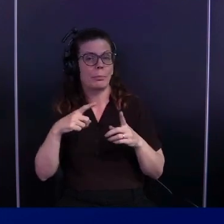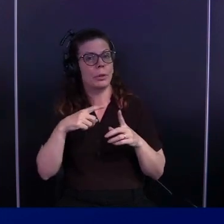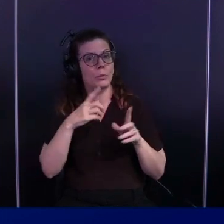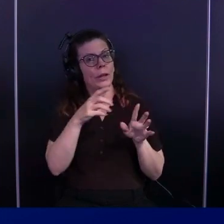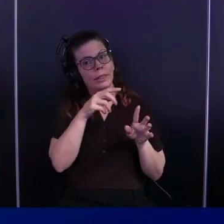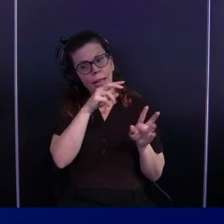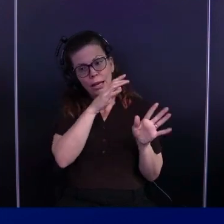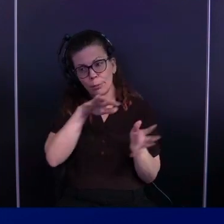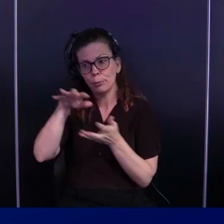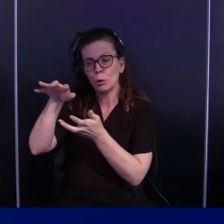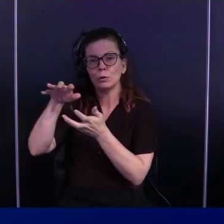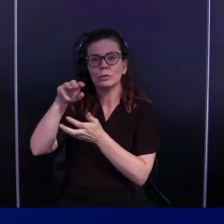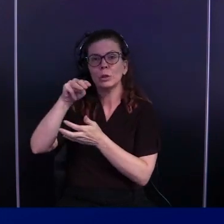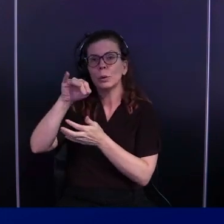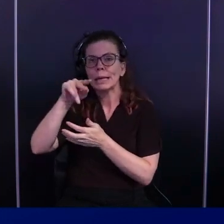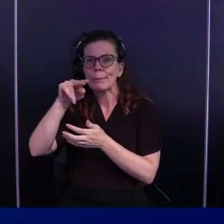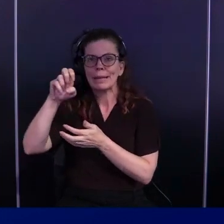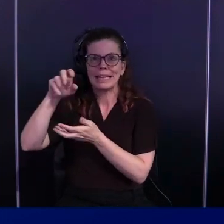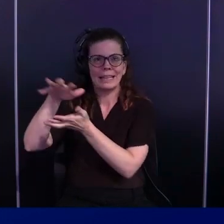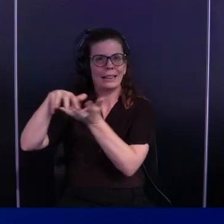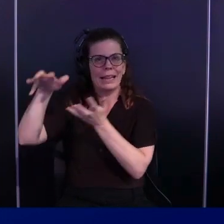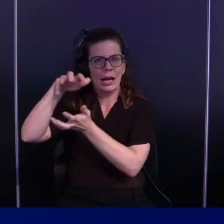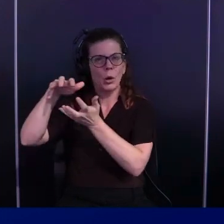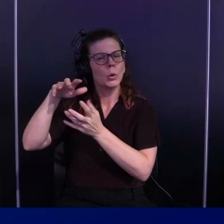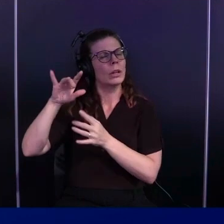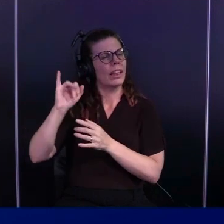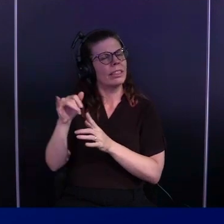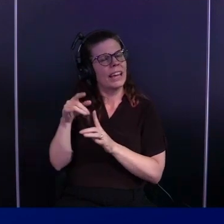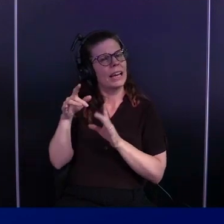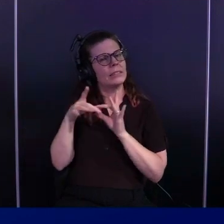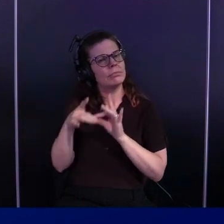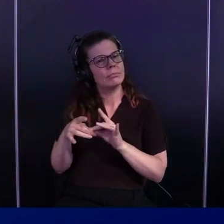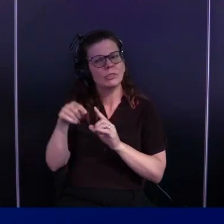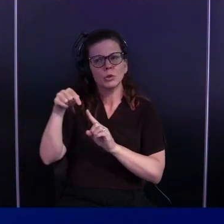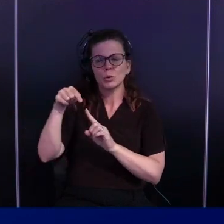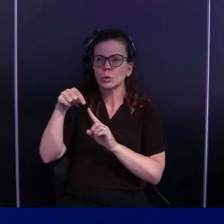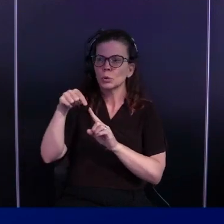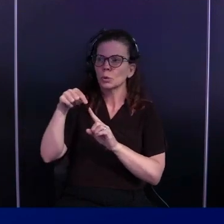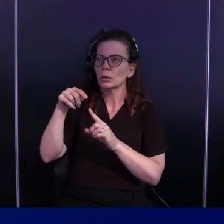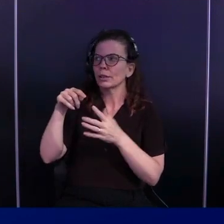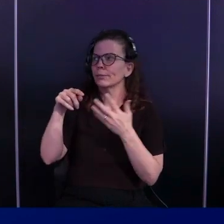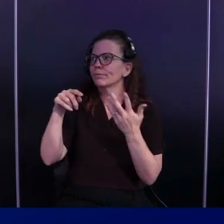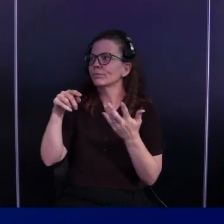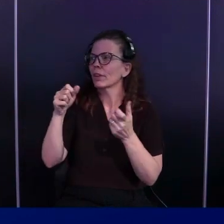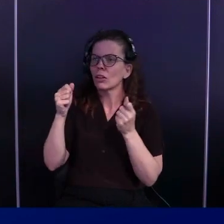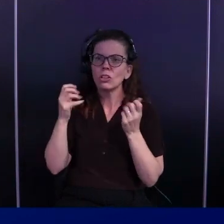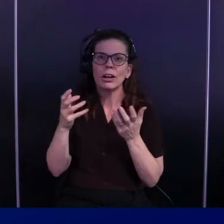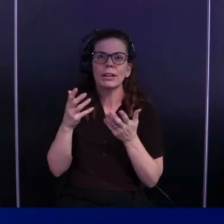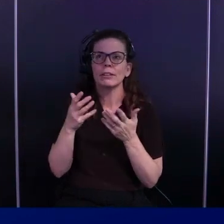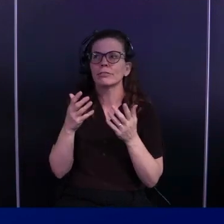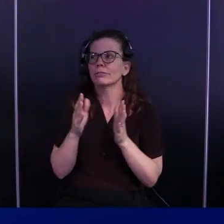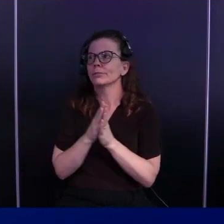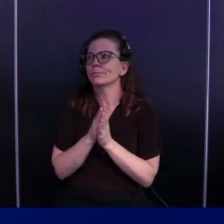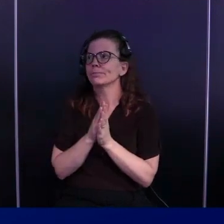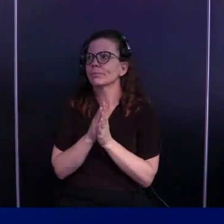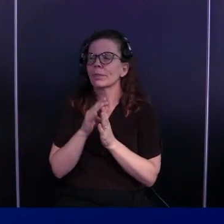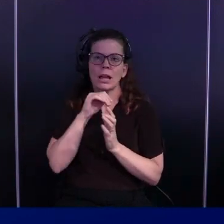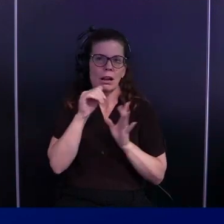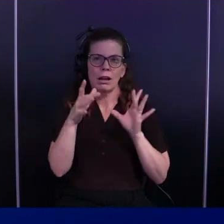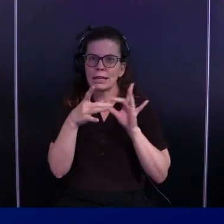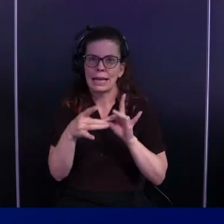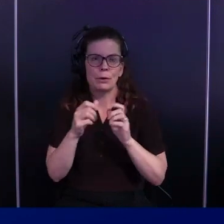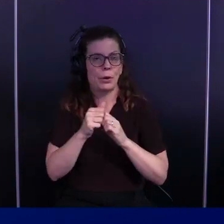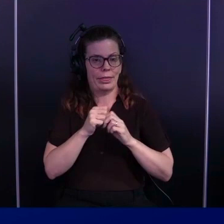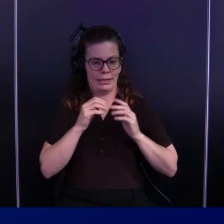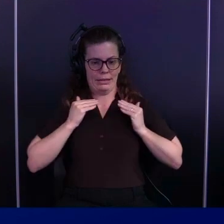to any cloud, right? And a lot of that comes with the fact that a lot of this is not connected to a